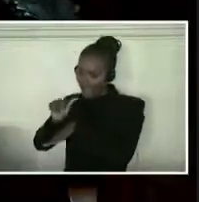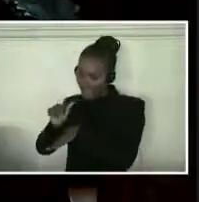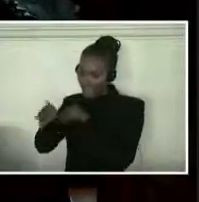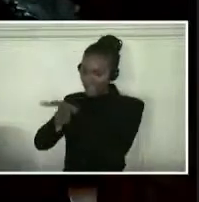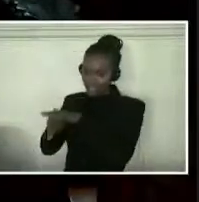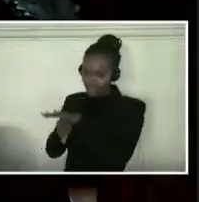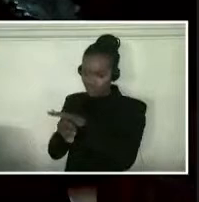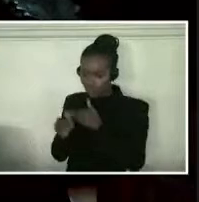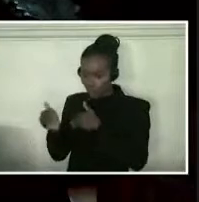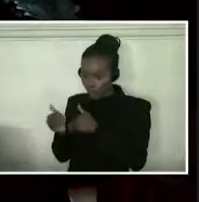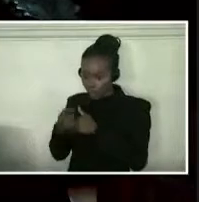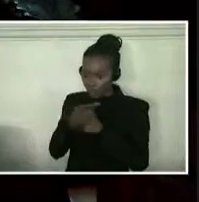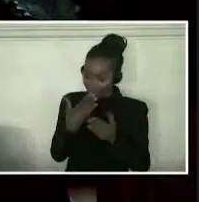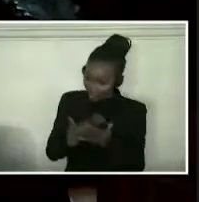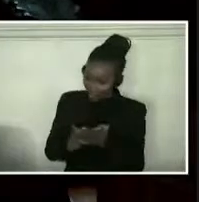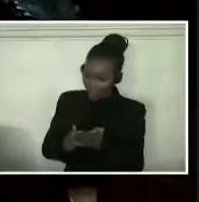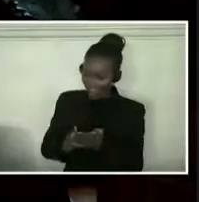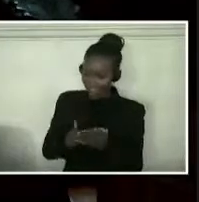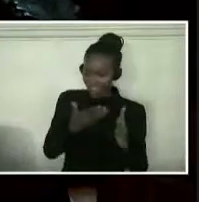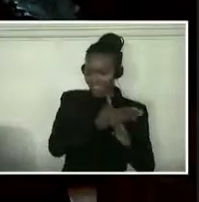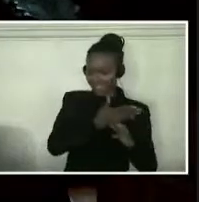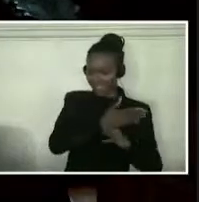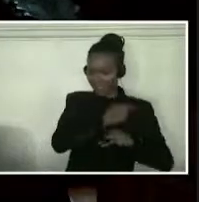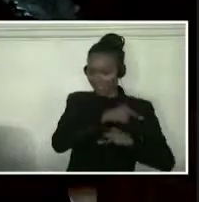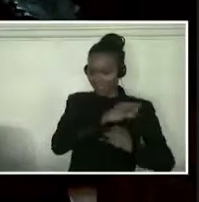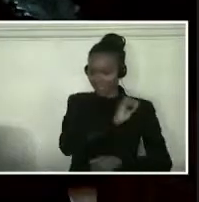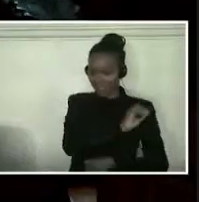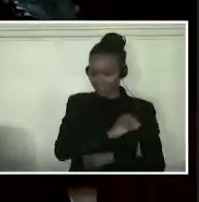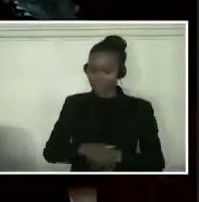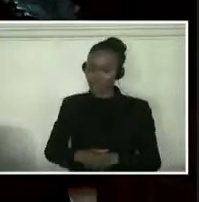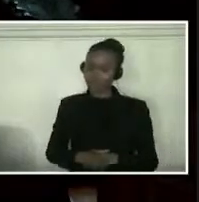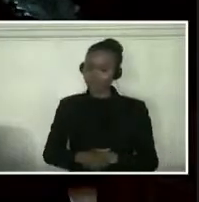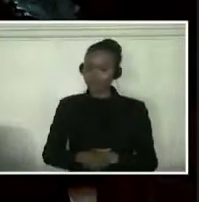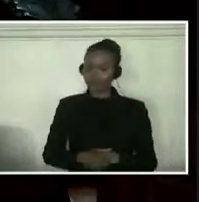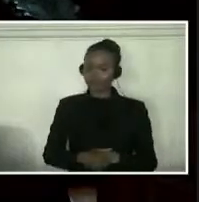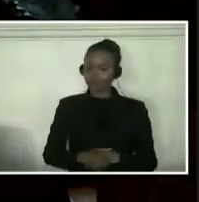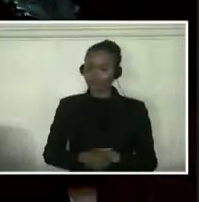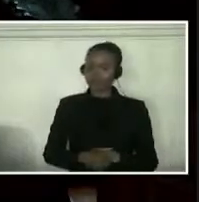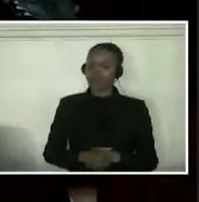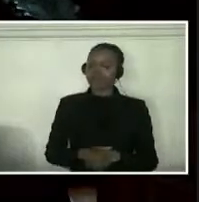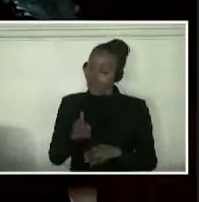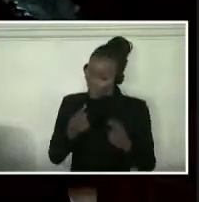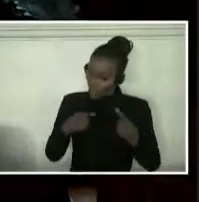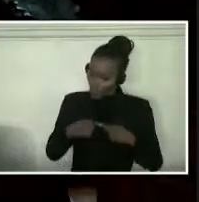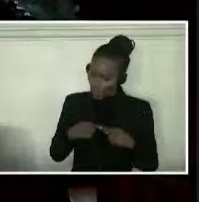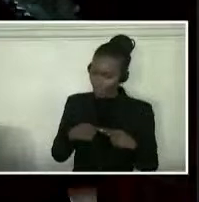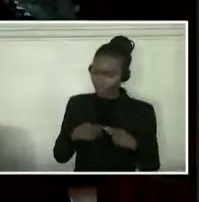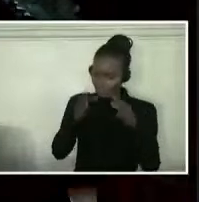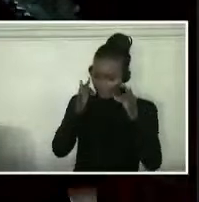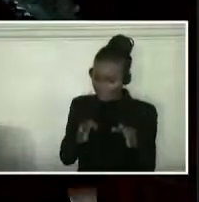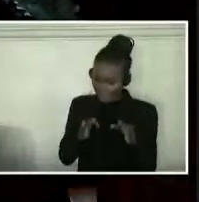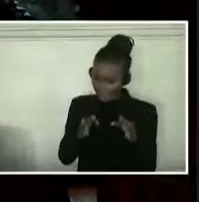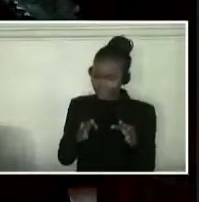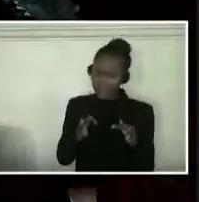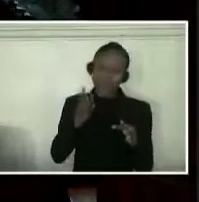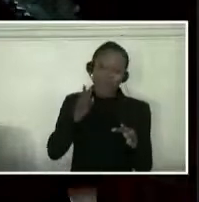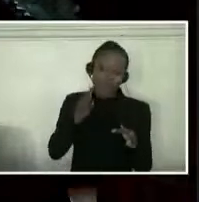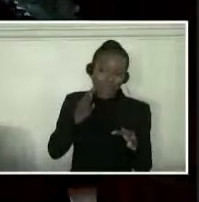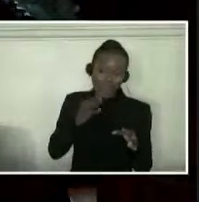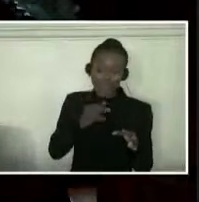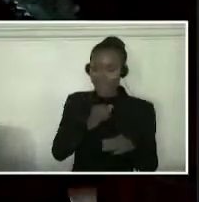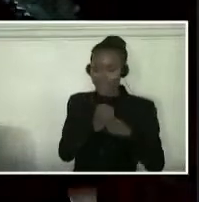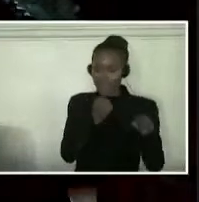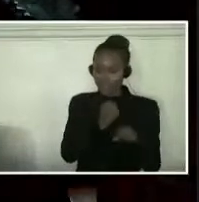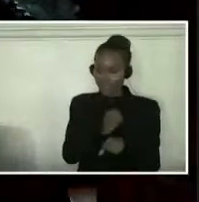francis hospital is not a abu busha once again a decision was taken from 2013 to combining